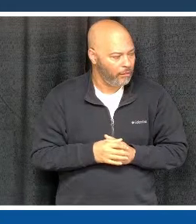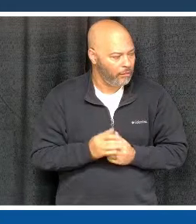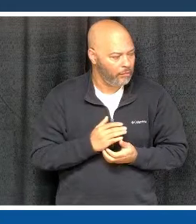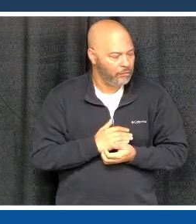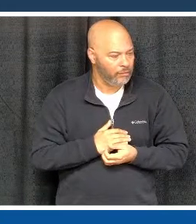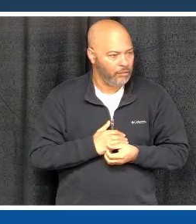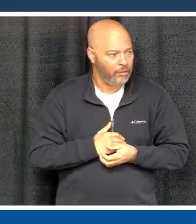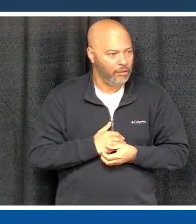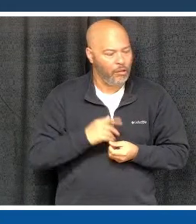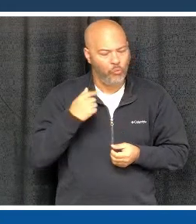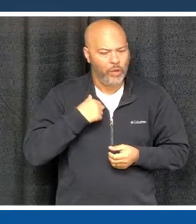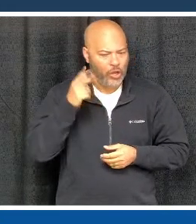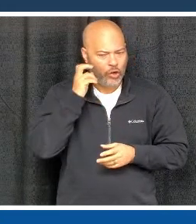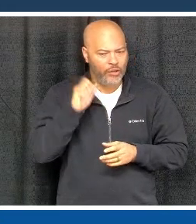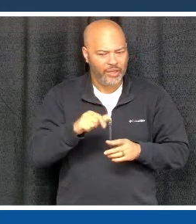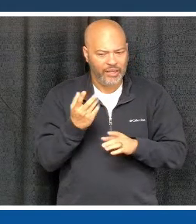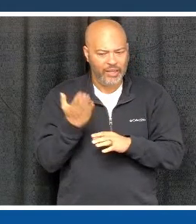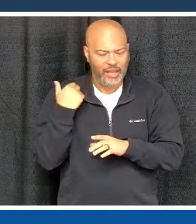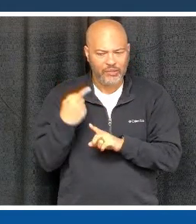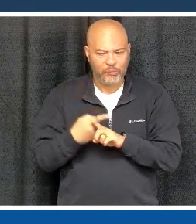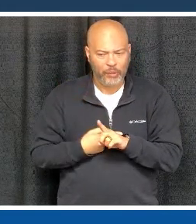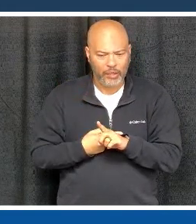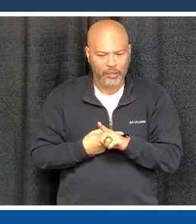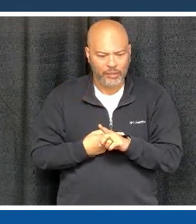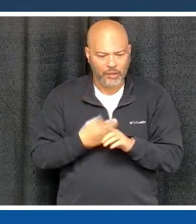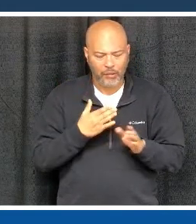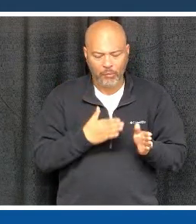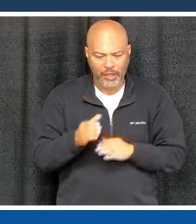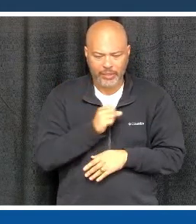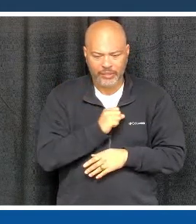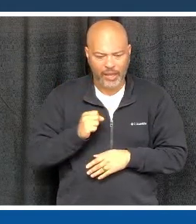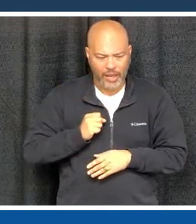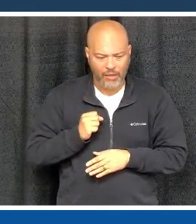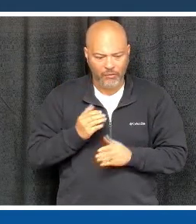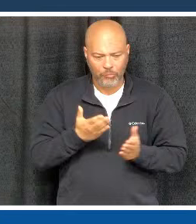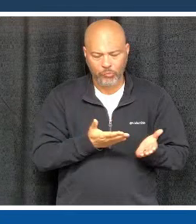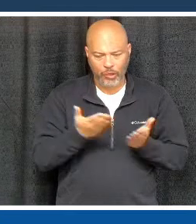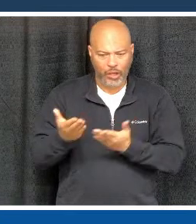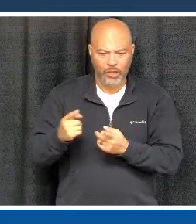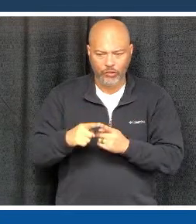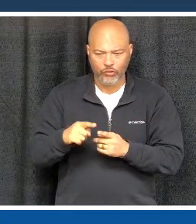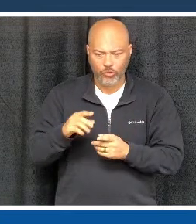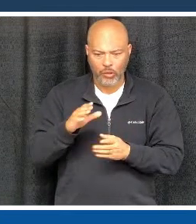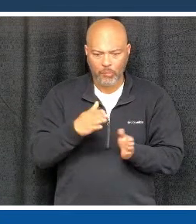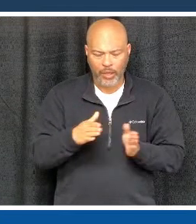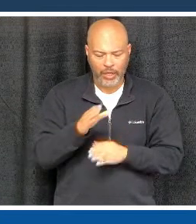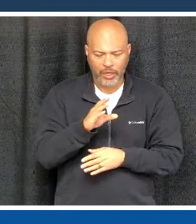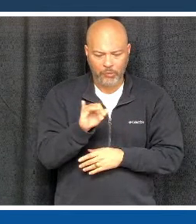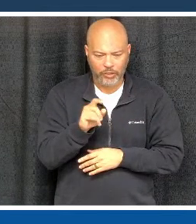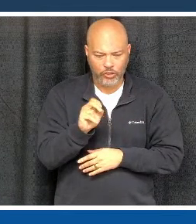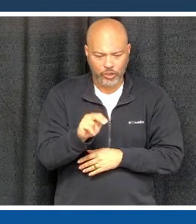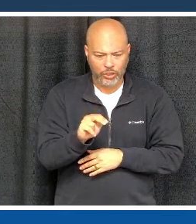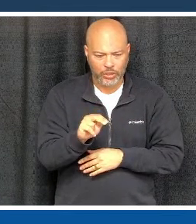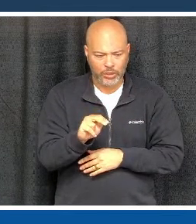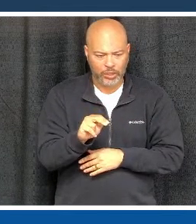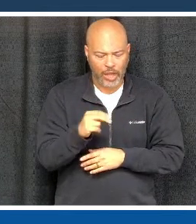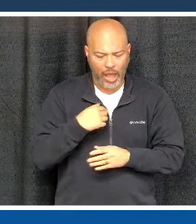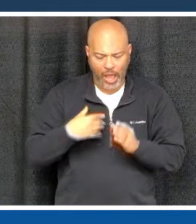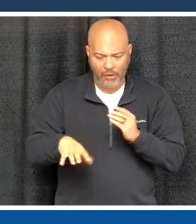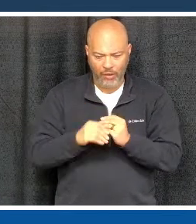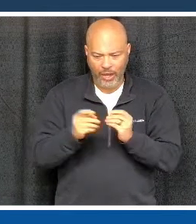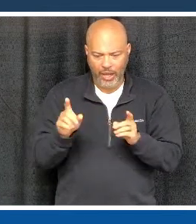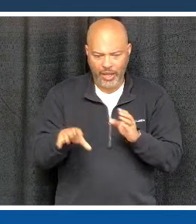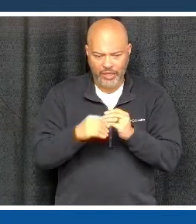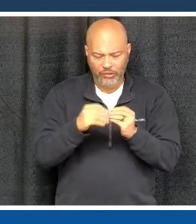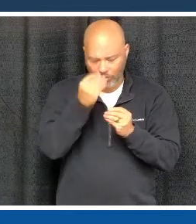was heard last month. The planning staff brought this back to the planning commission. I provided some additional